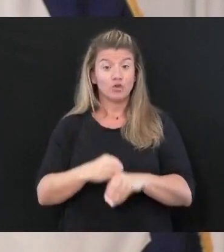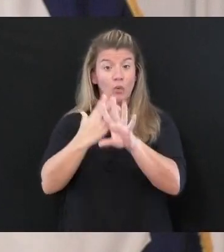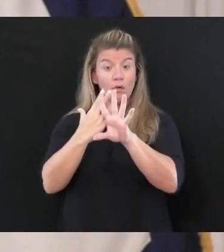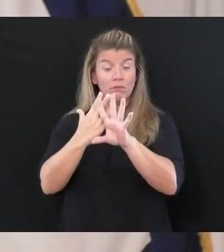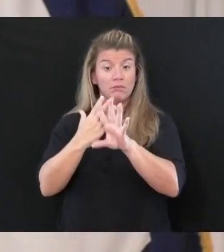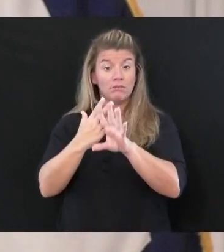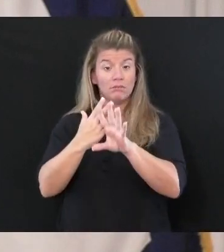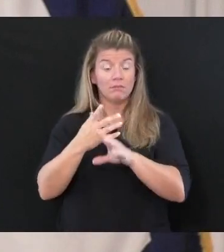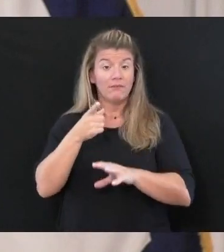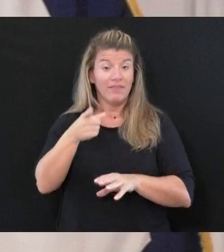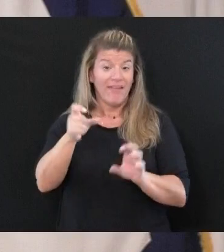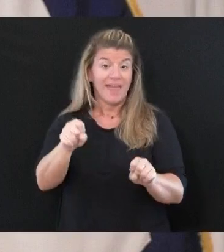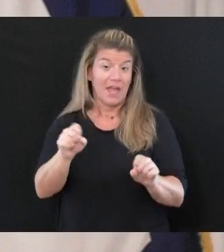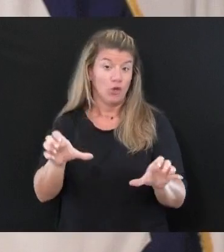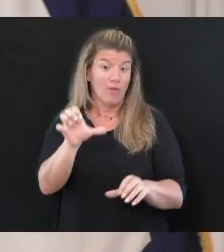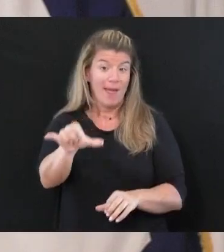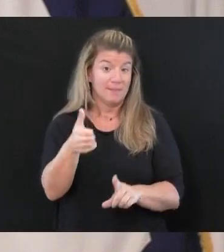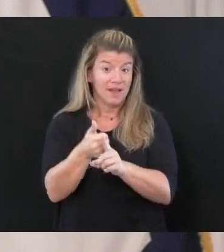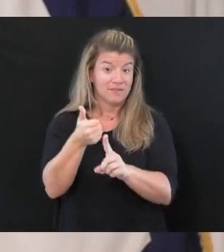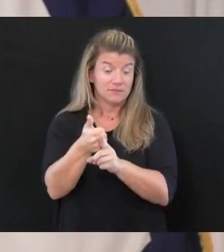they have the right to be able to do that.